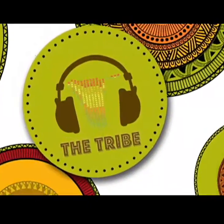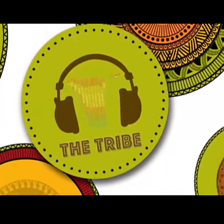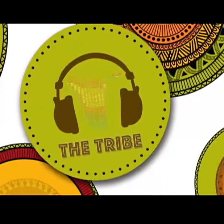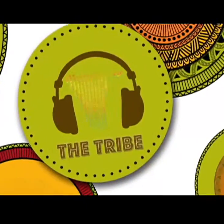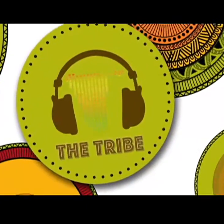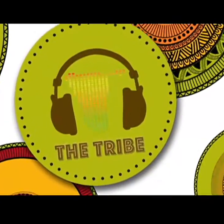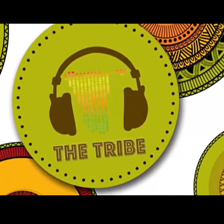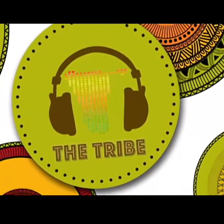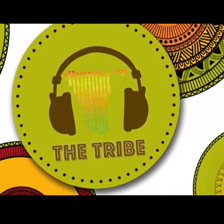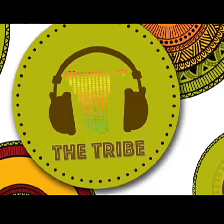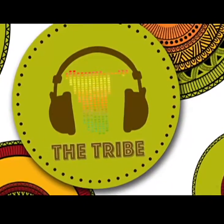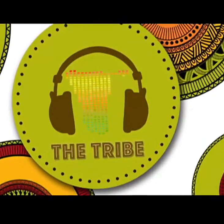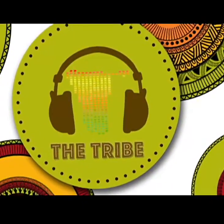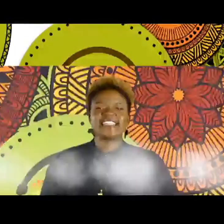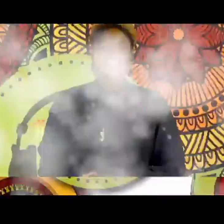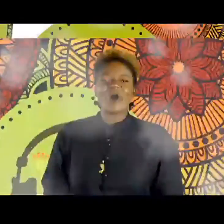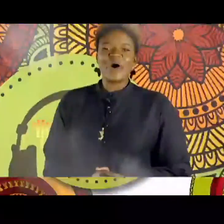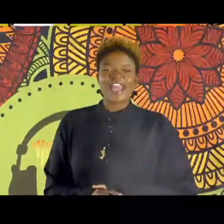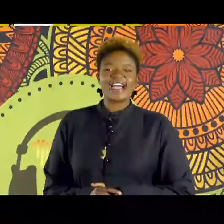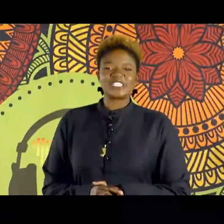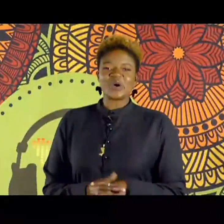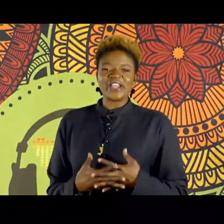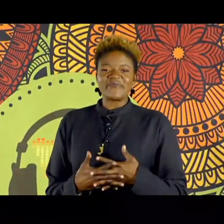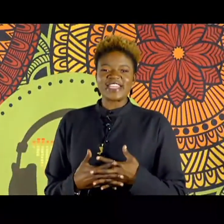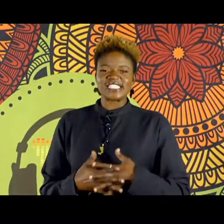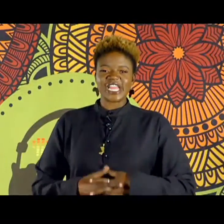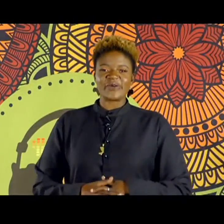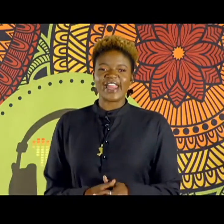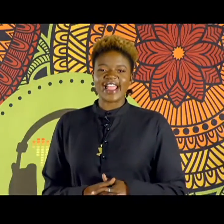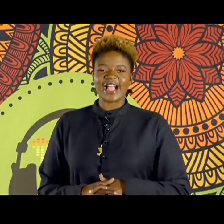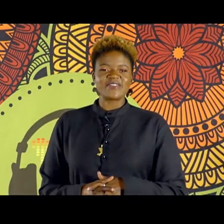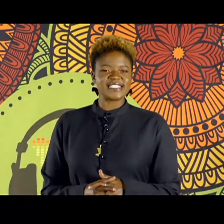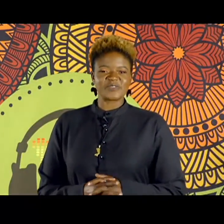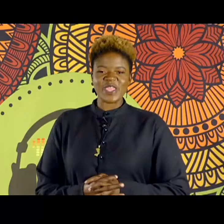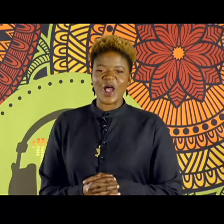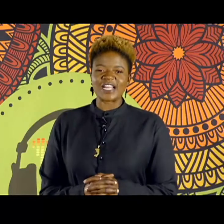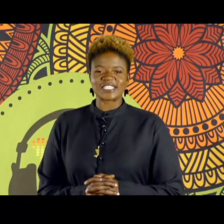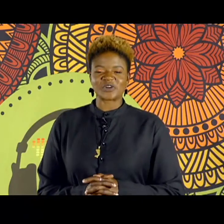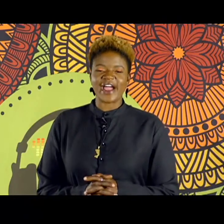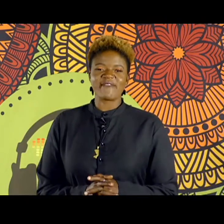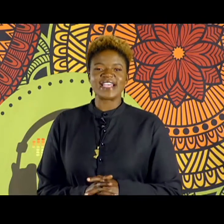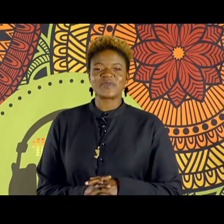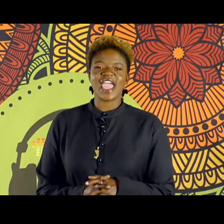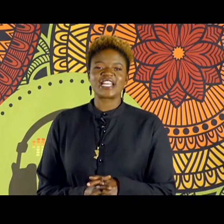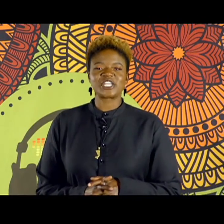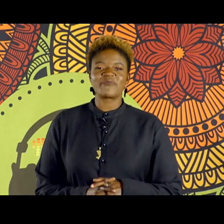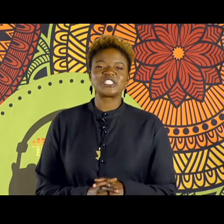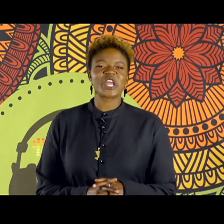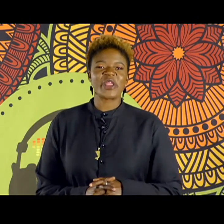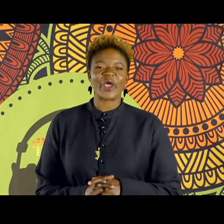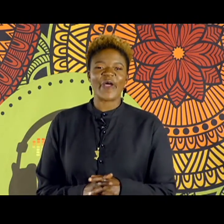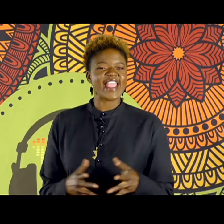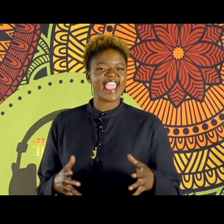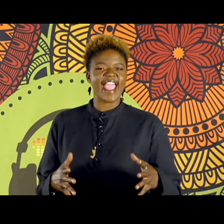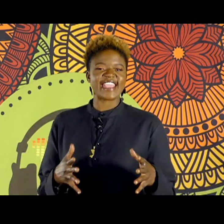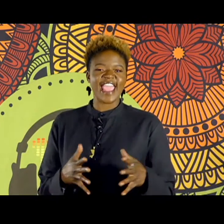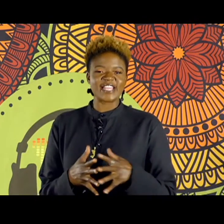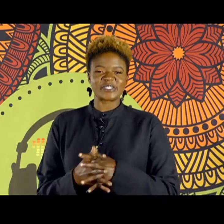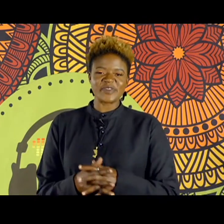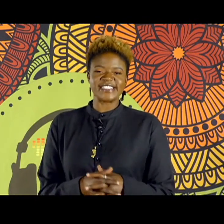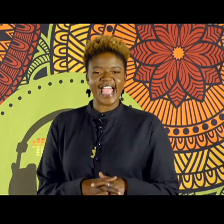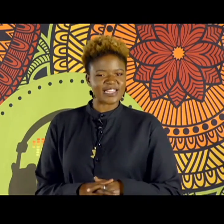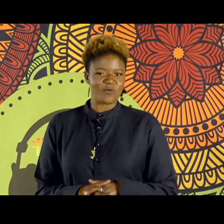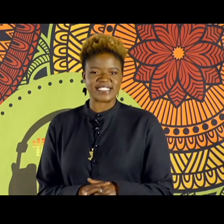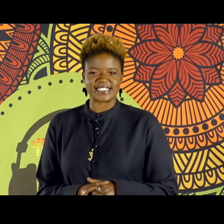Voice of the streets, the voice when it's beat, too quick for me to pull out my Join me, Shay Ulenga, this week on The Tribe as we catch up with Jericho, aka